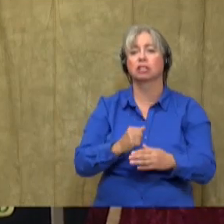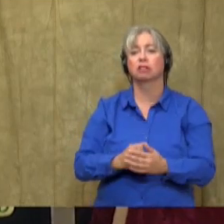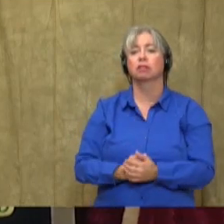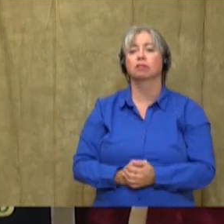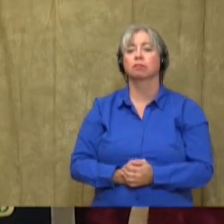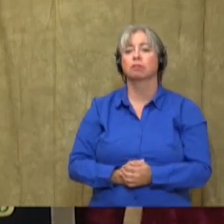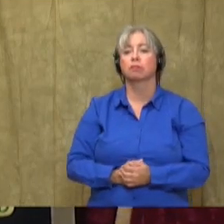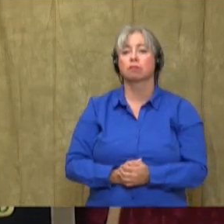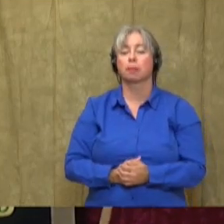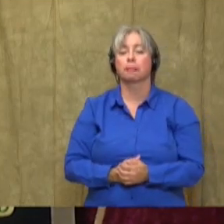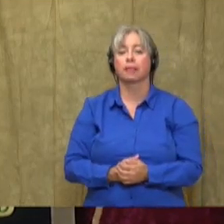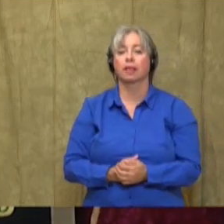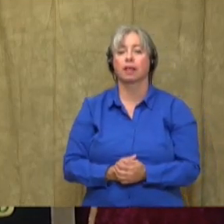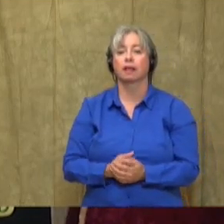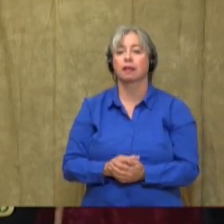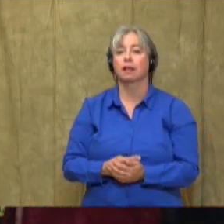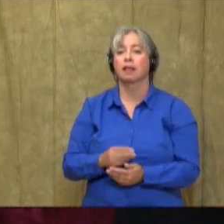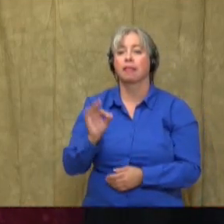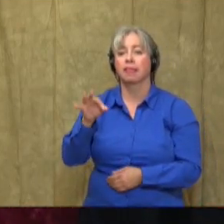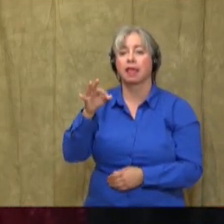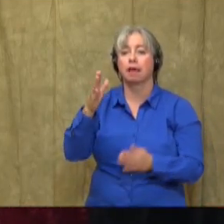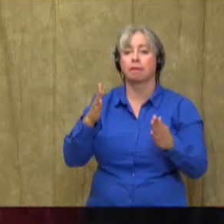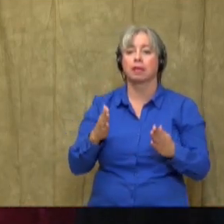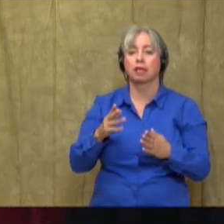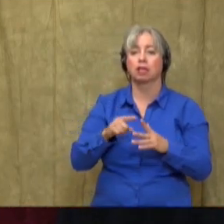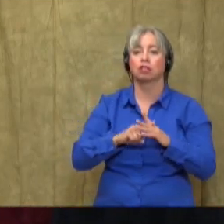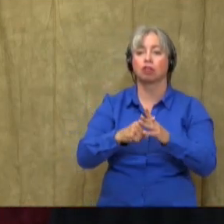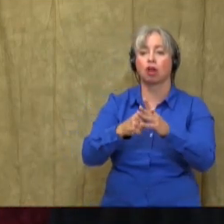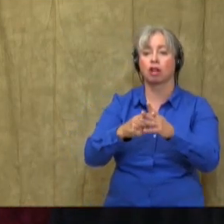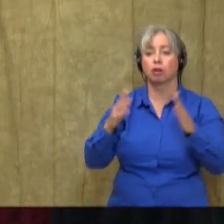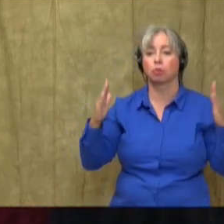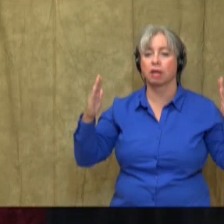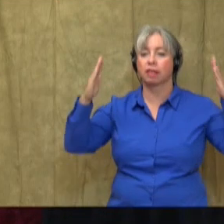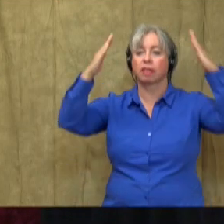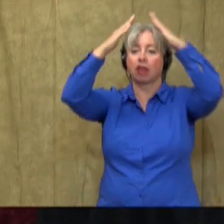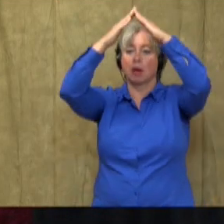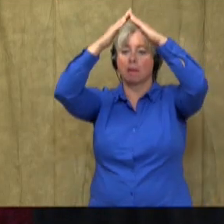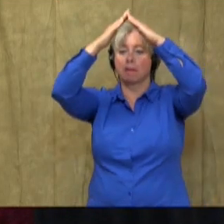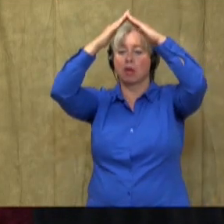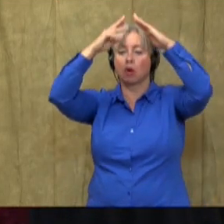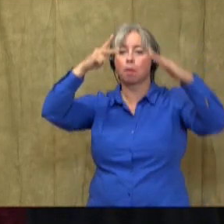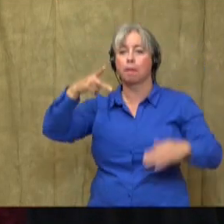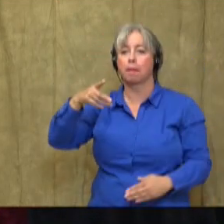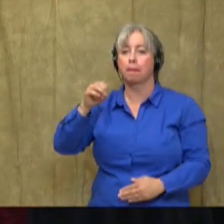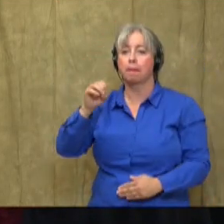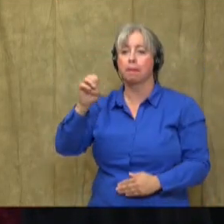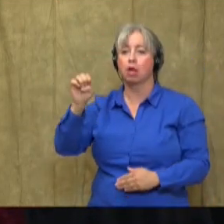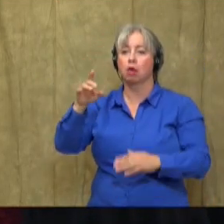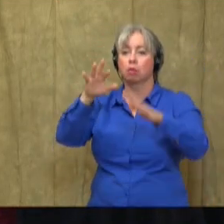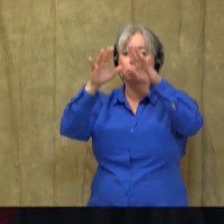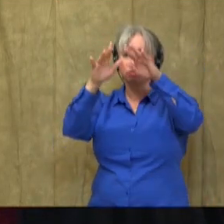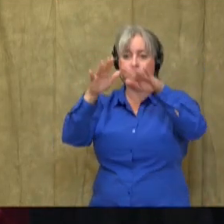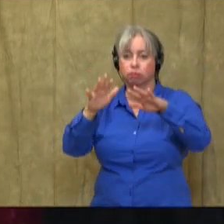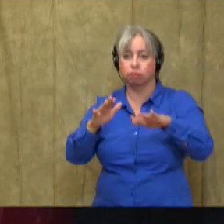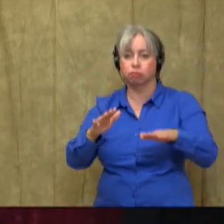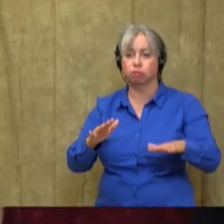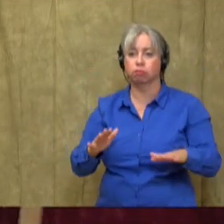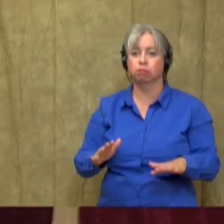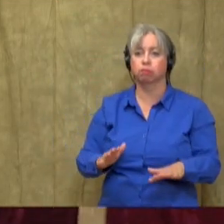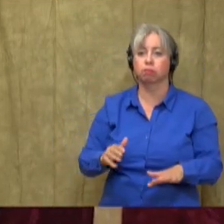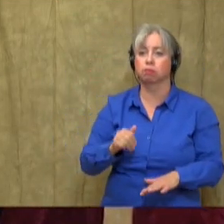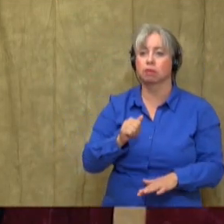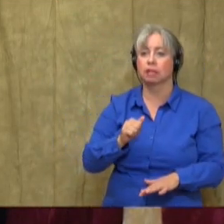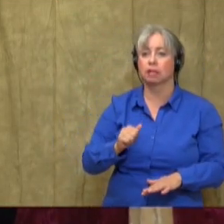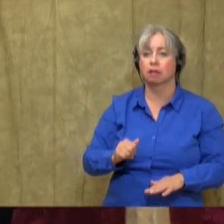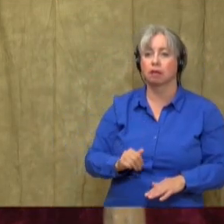The clergy of the church went all the way from the Pope at the top to your cardinals, archbishops, all the way down to your monks, your